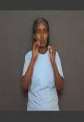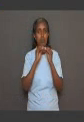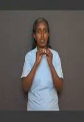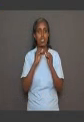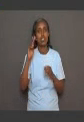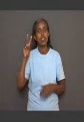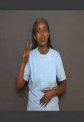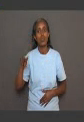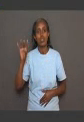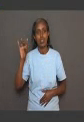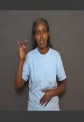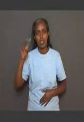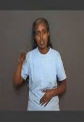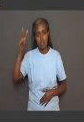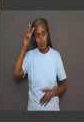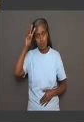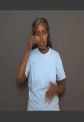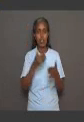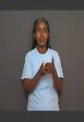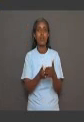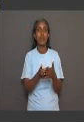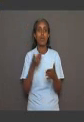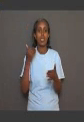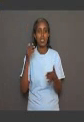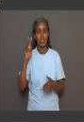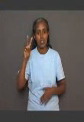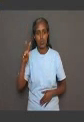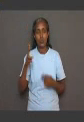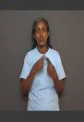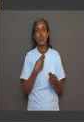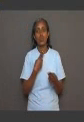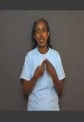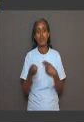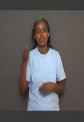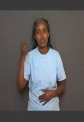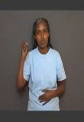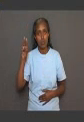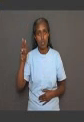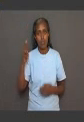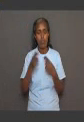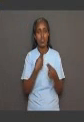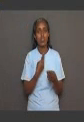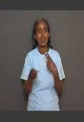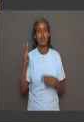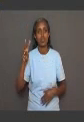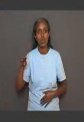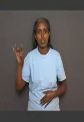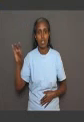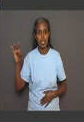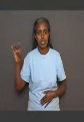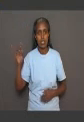squared plus 28 squared minus 2 times 12